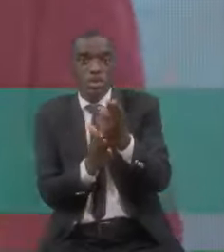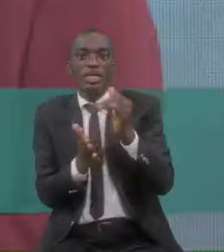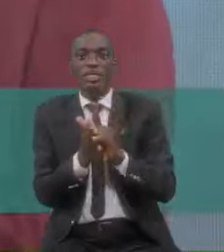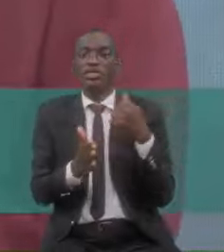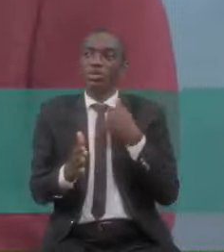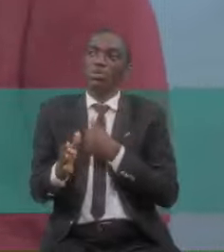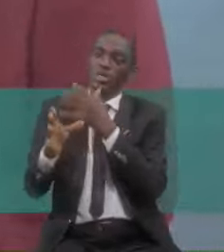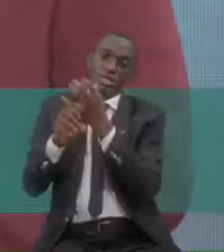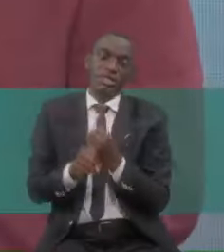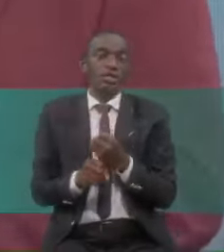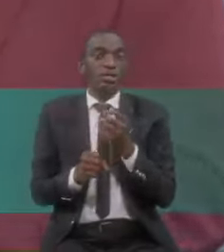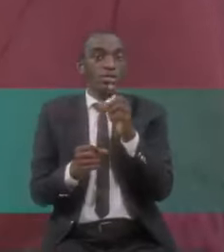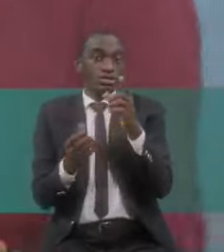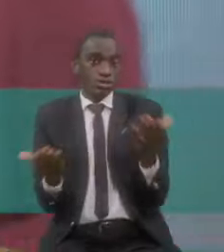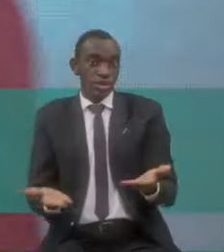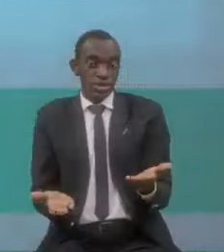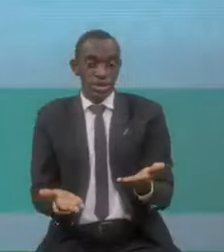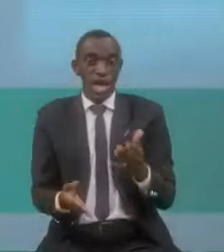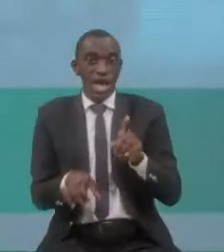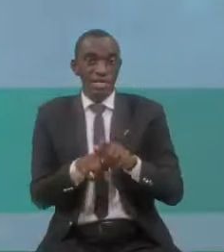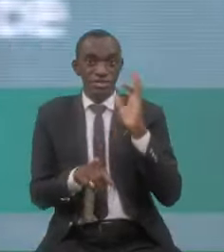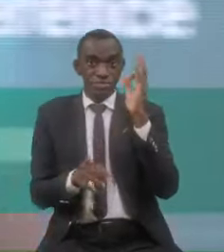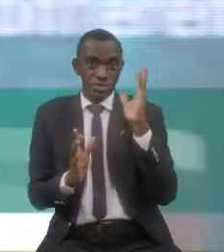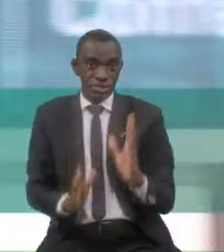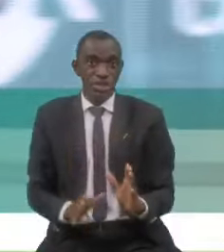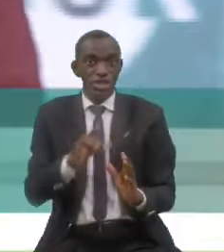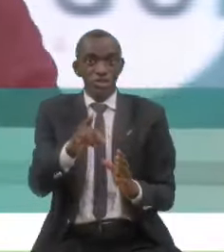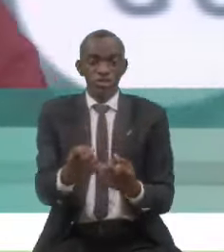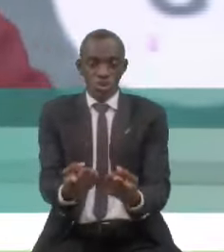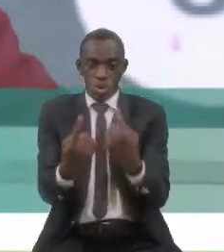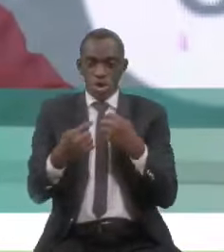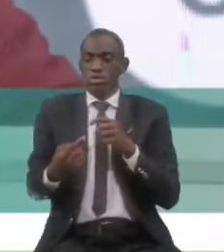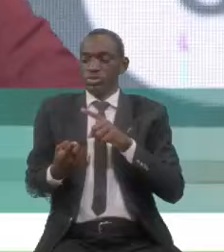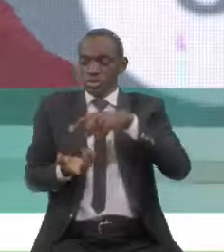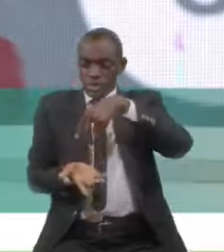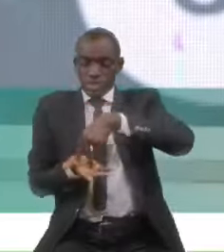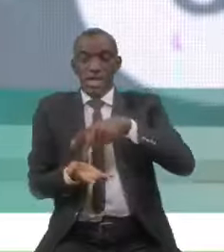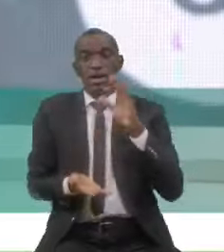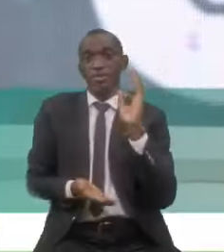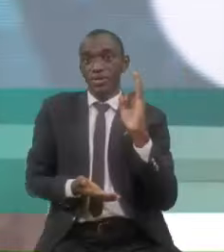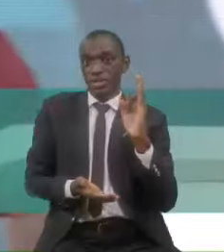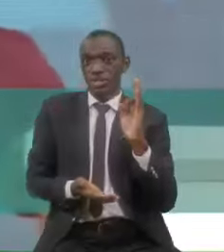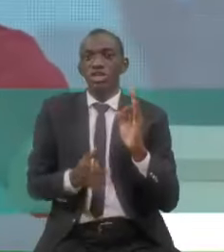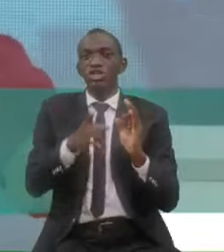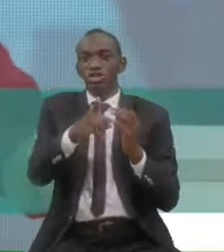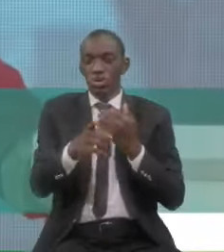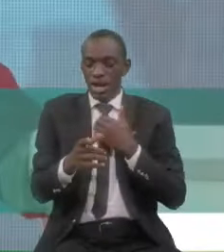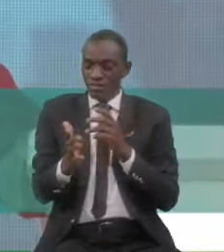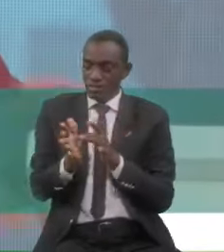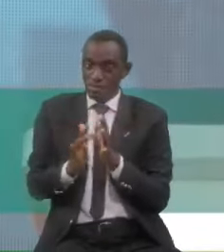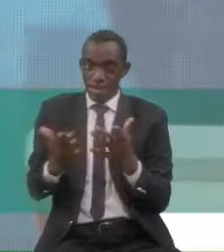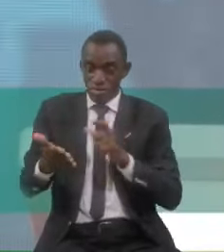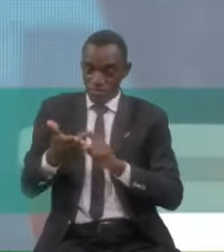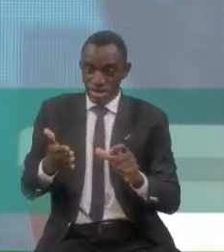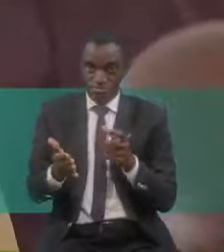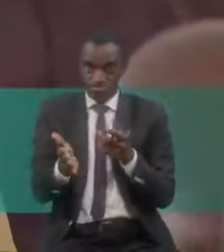you are, an evangelist, and you come on stage and you have the references you wanted to